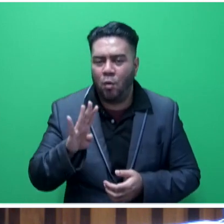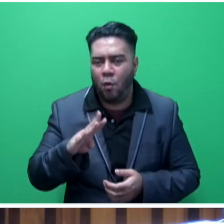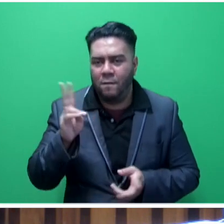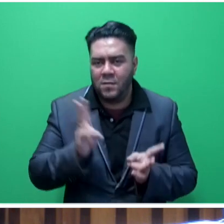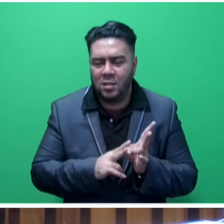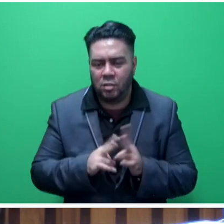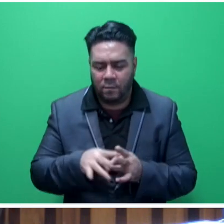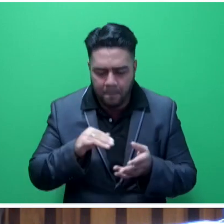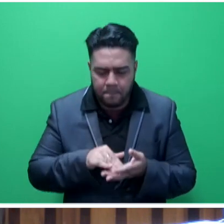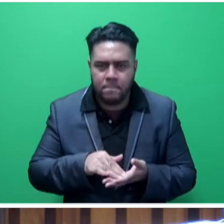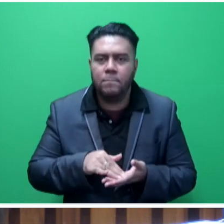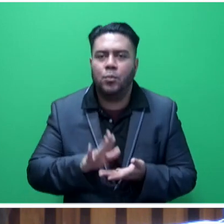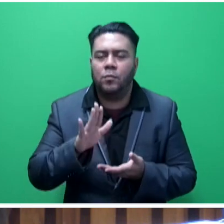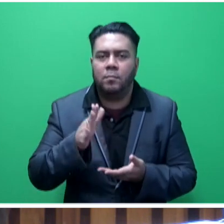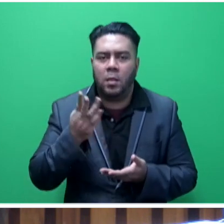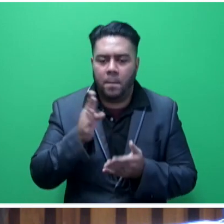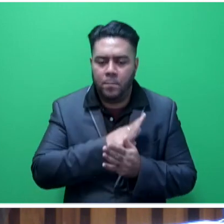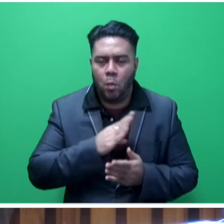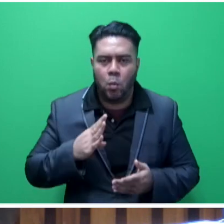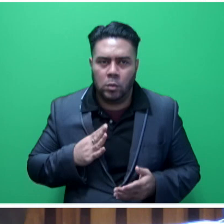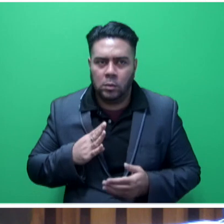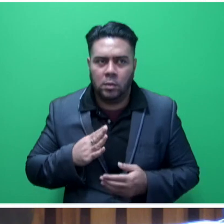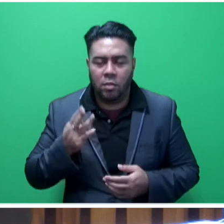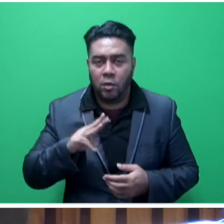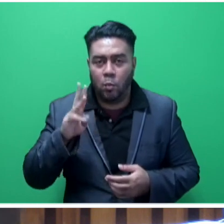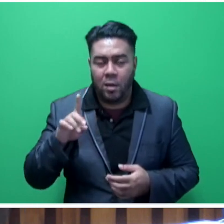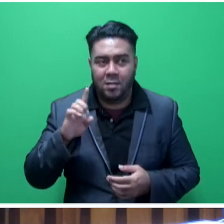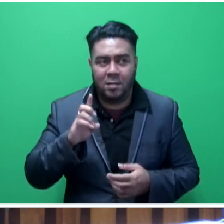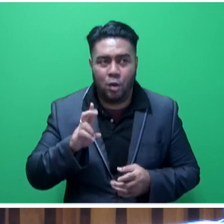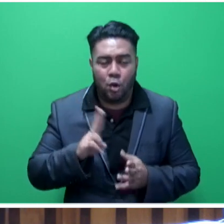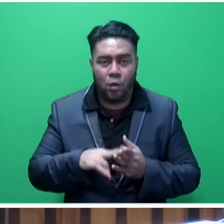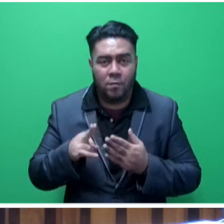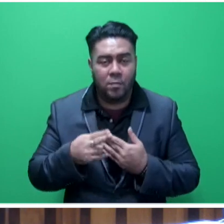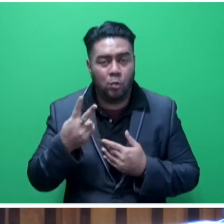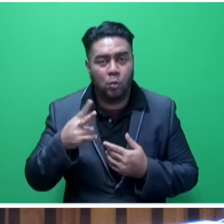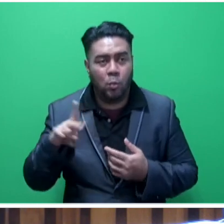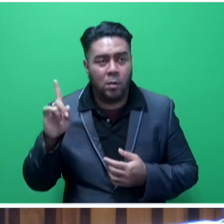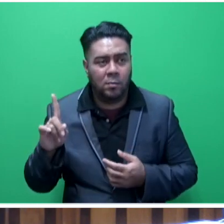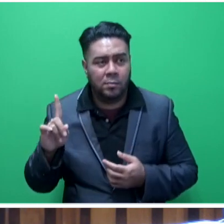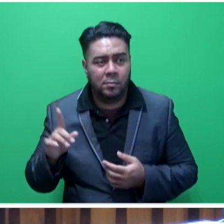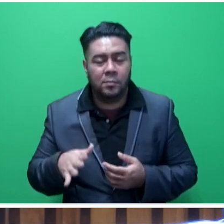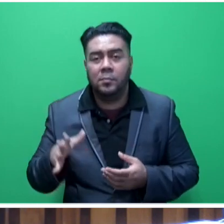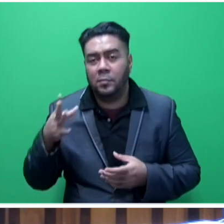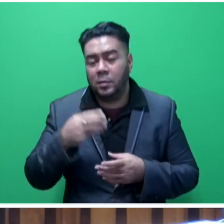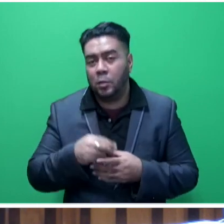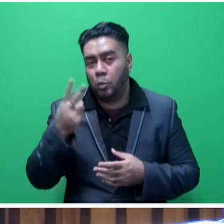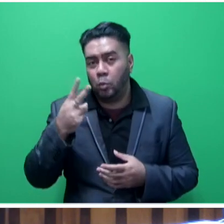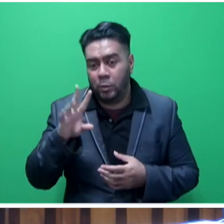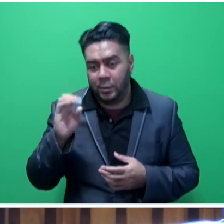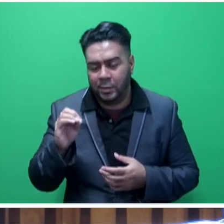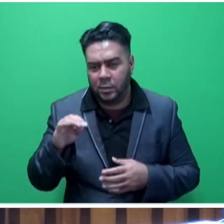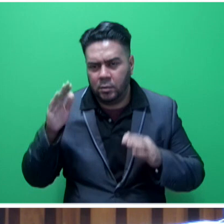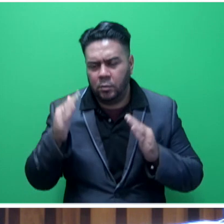by the board for gazetting at its last meeting on 31 November 2021, just a few months back, with the remaining 20 awaiting the consents